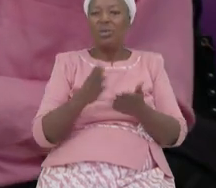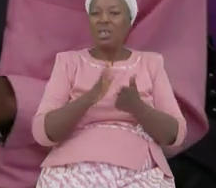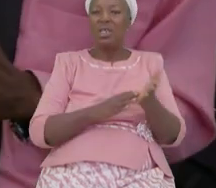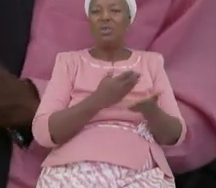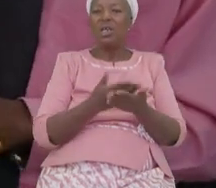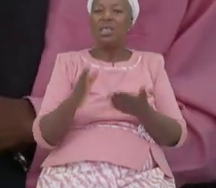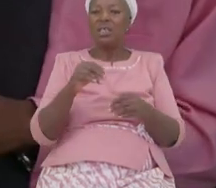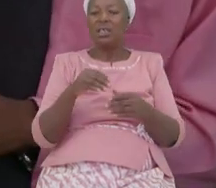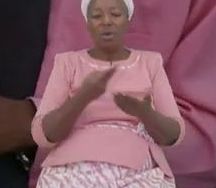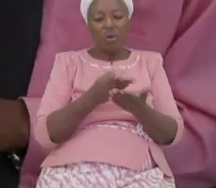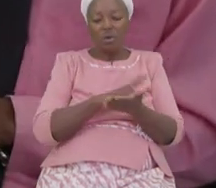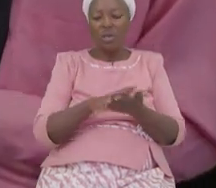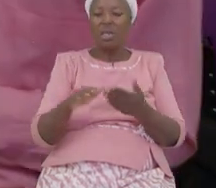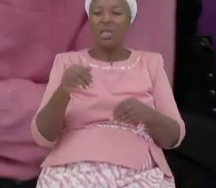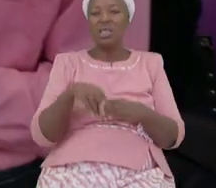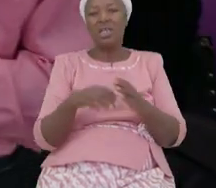way.